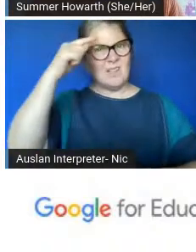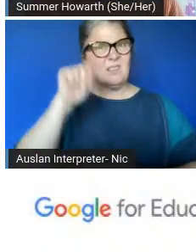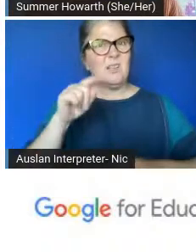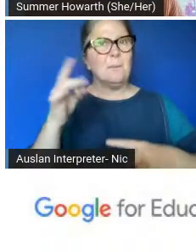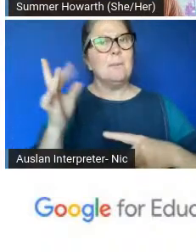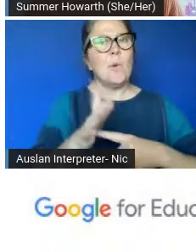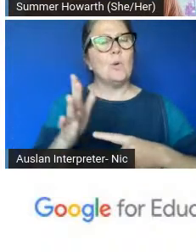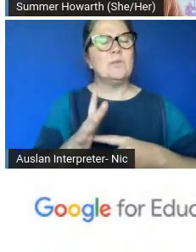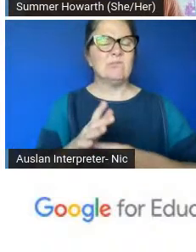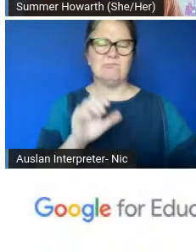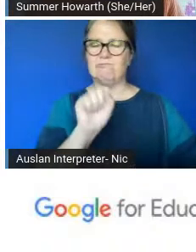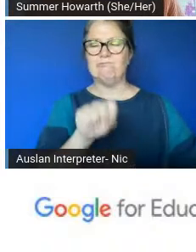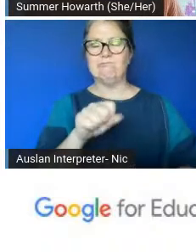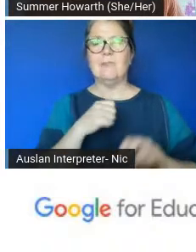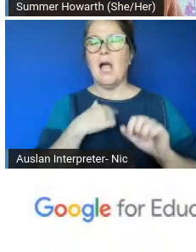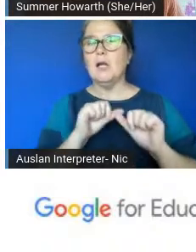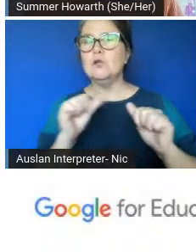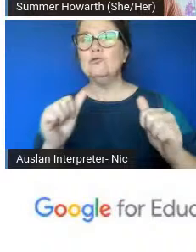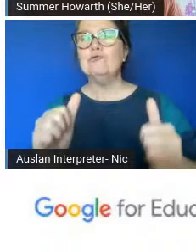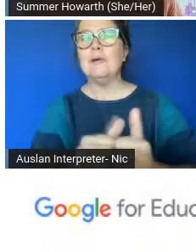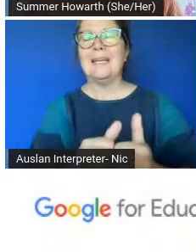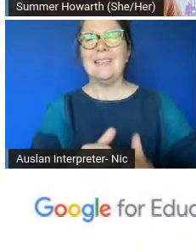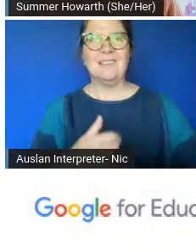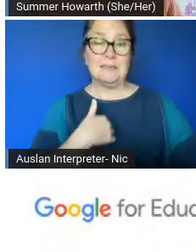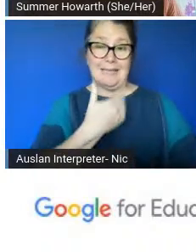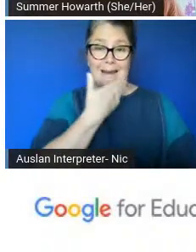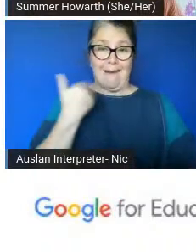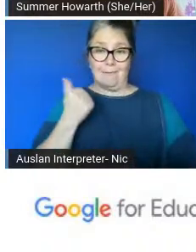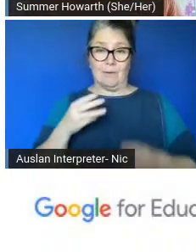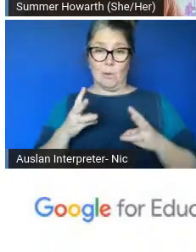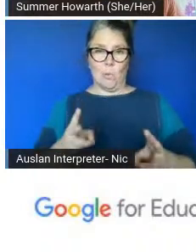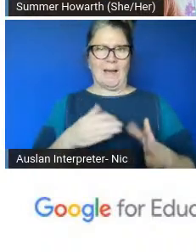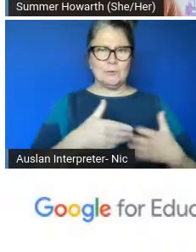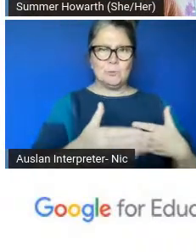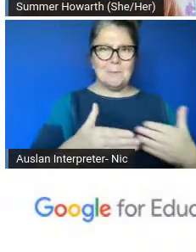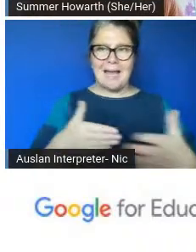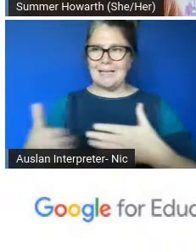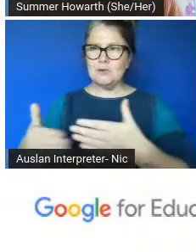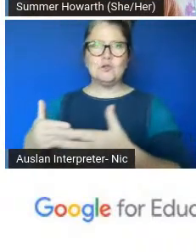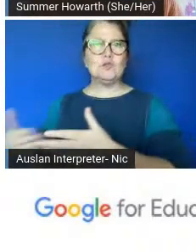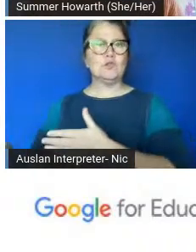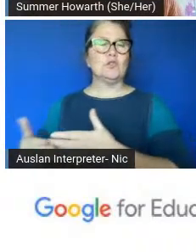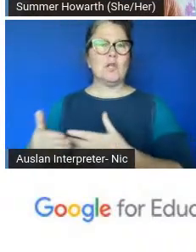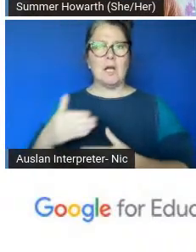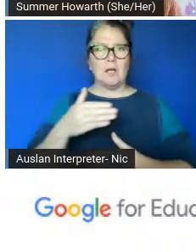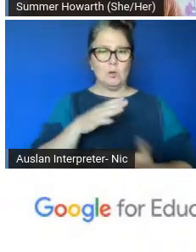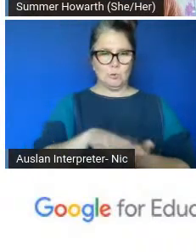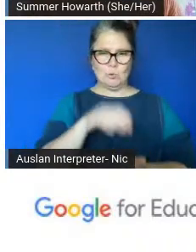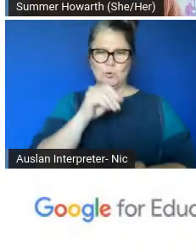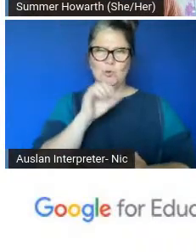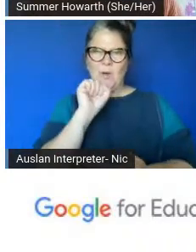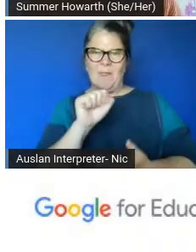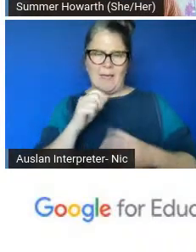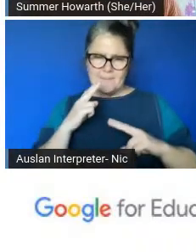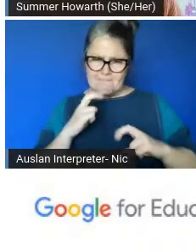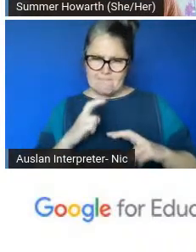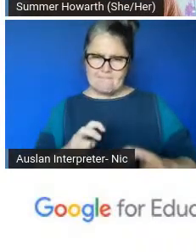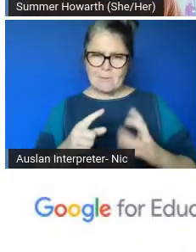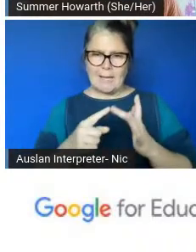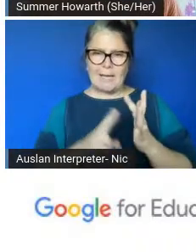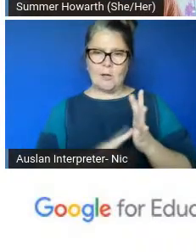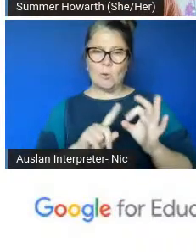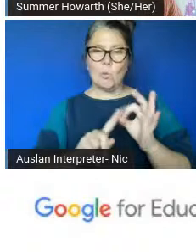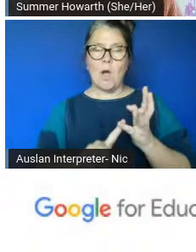Absolutely. So a really lovely way to manage those inquiries is to build out a portfolio and then distribute that portfolio out to each